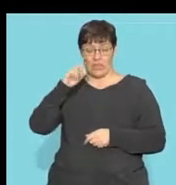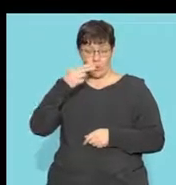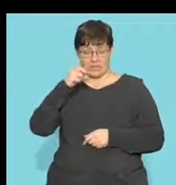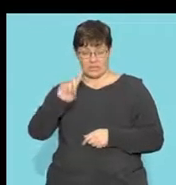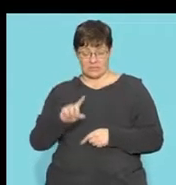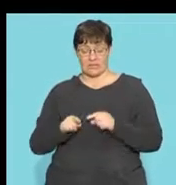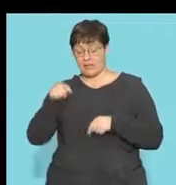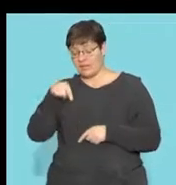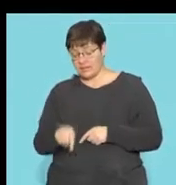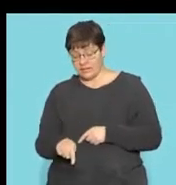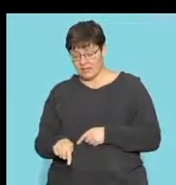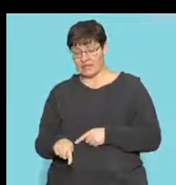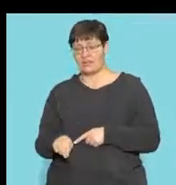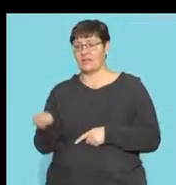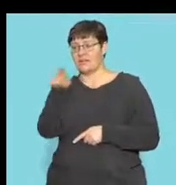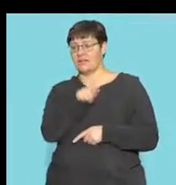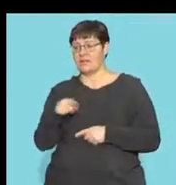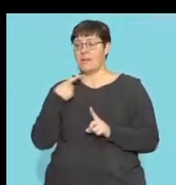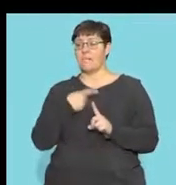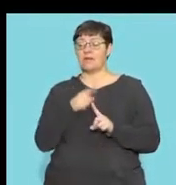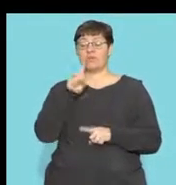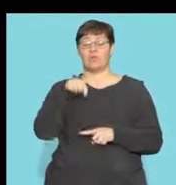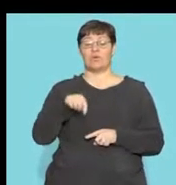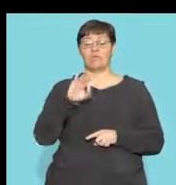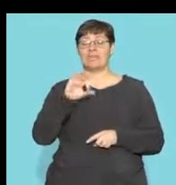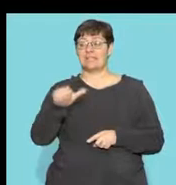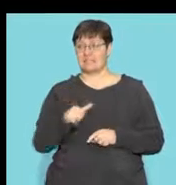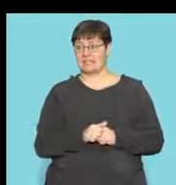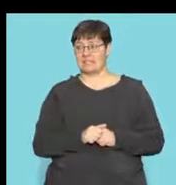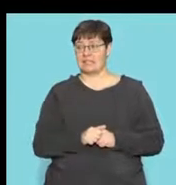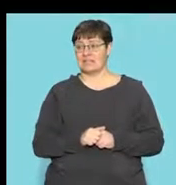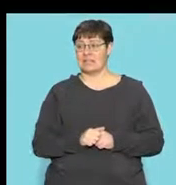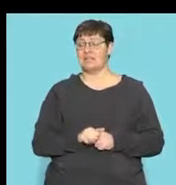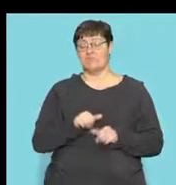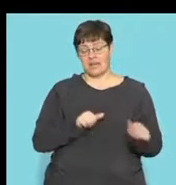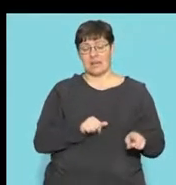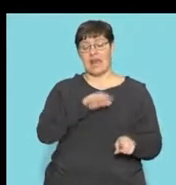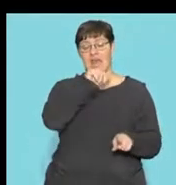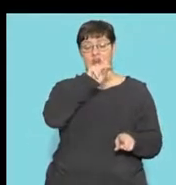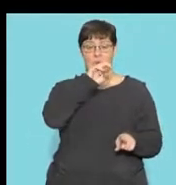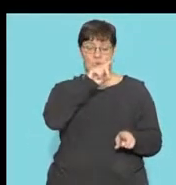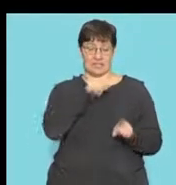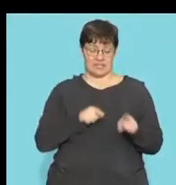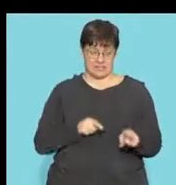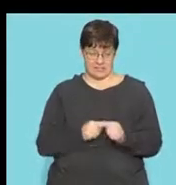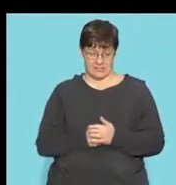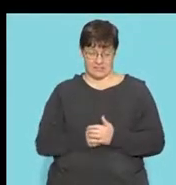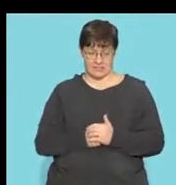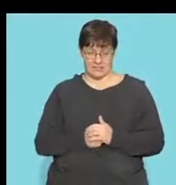cathode, and this one over here, plus 1.36, is at the